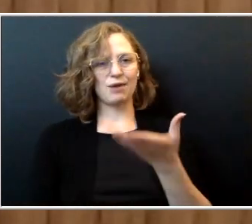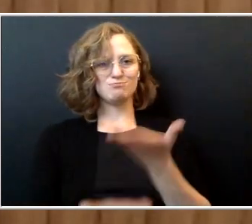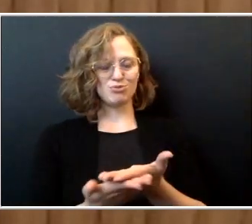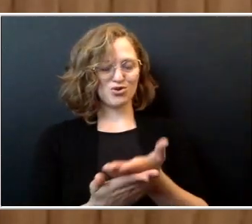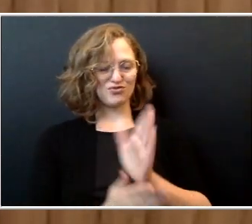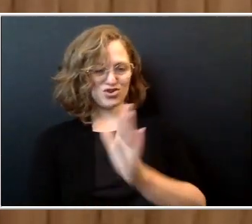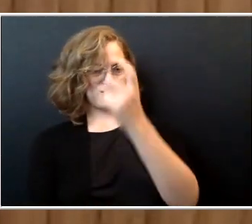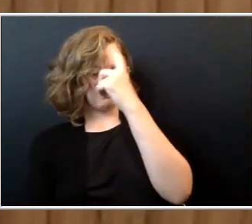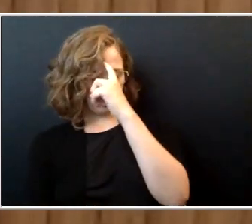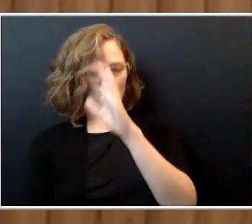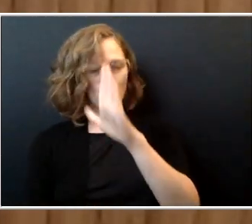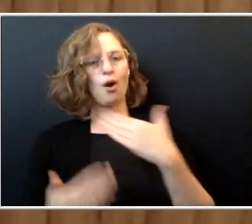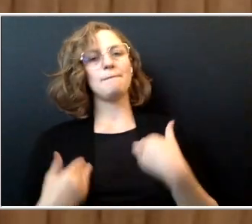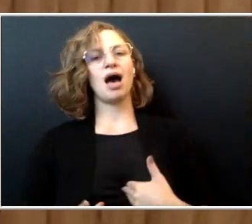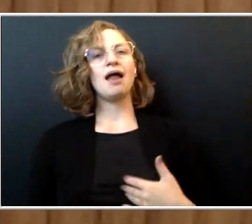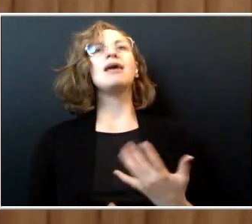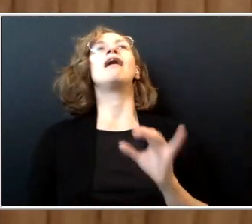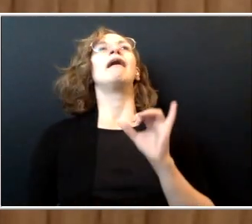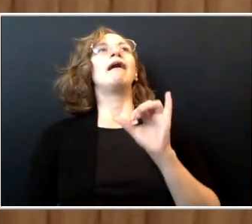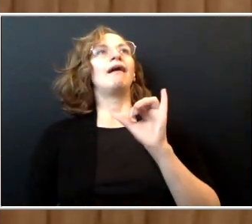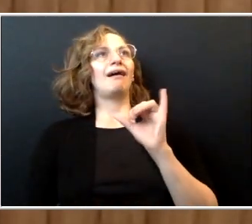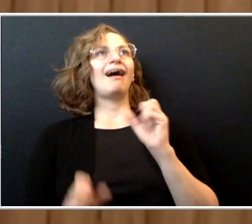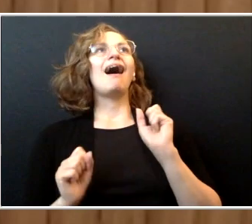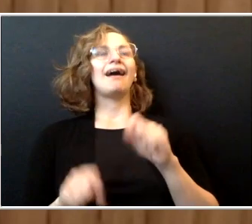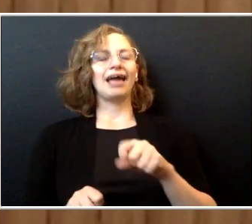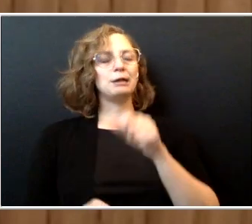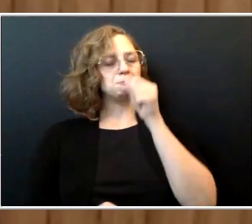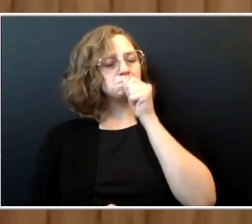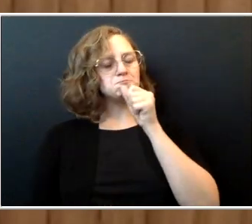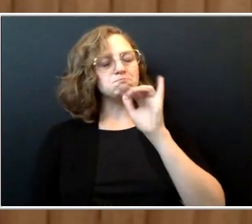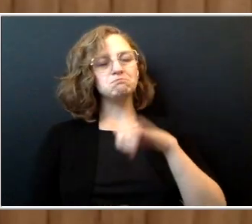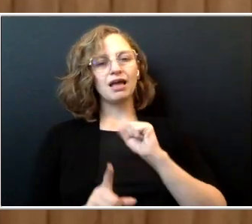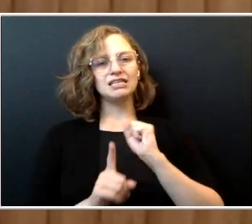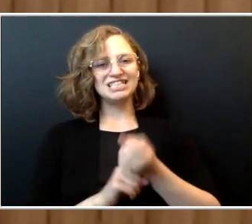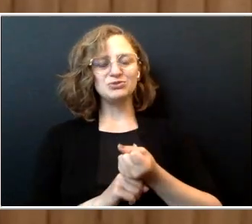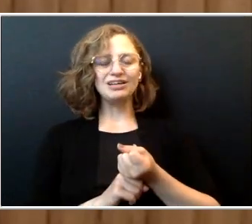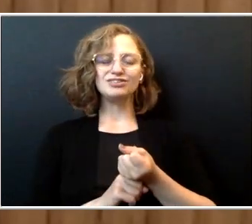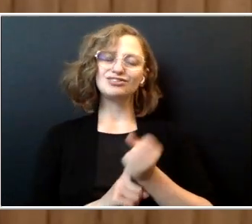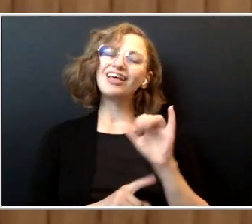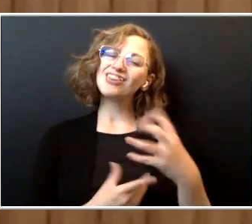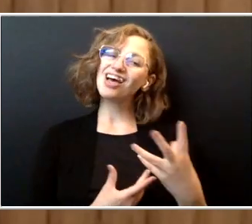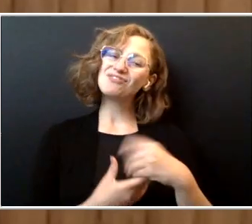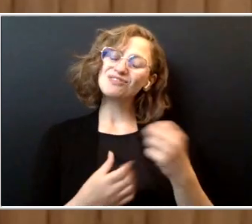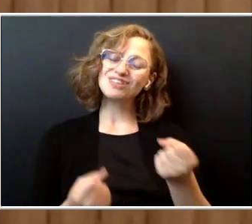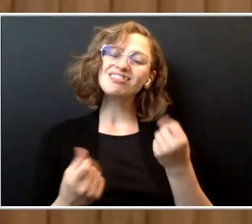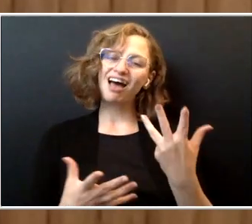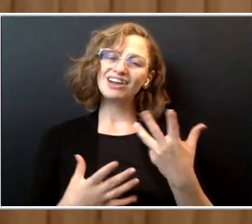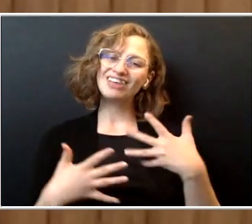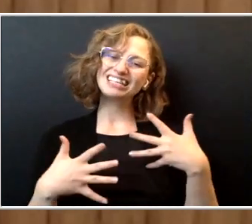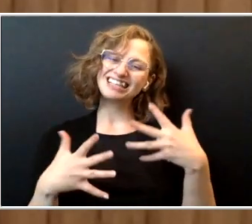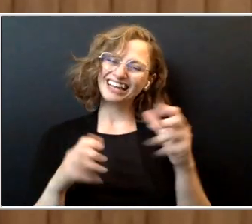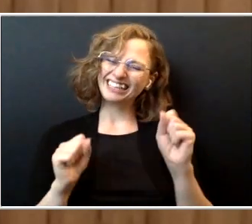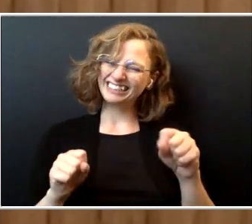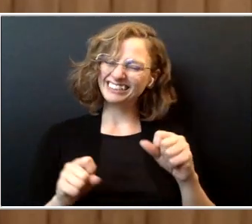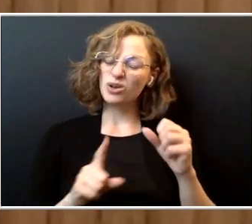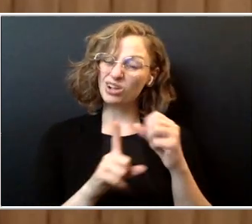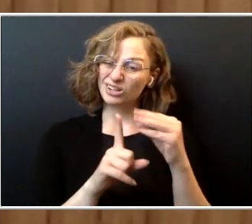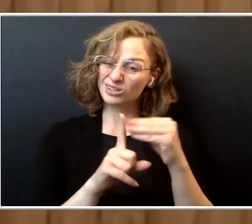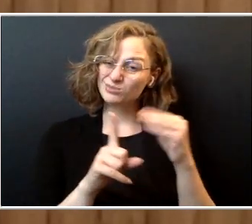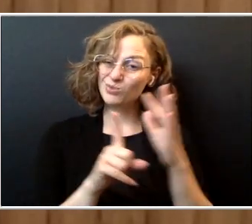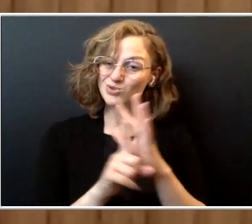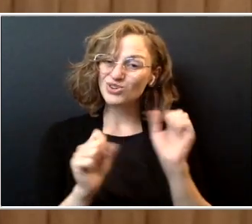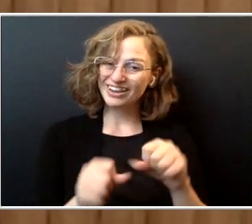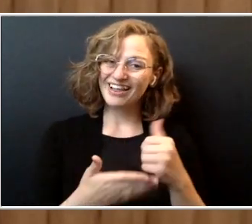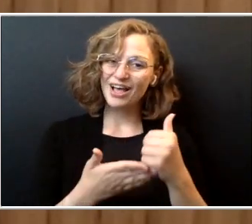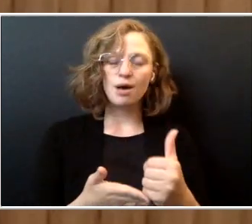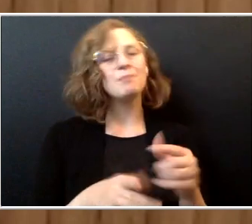can handle those situations. There is a lot of anxiety there. So that exposure framework can be helpful. But also what we were talking about earlier, the gym is going